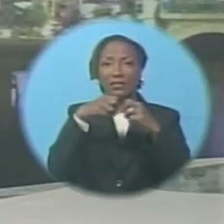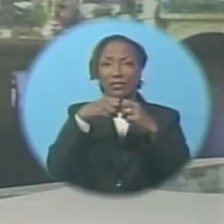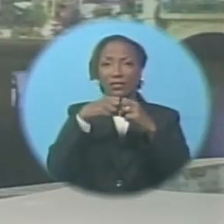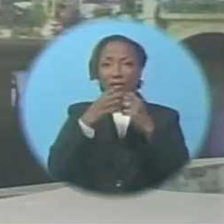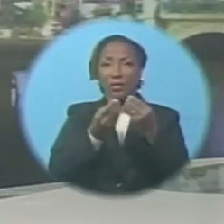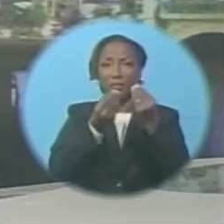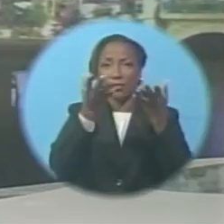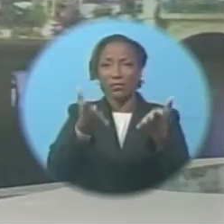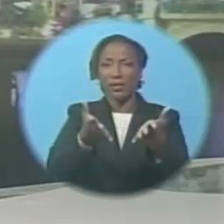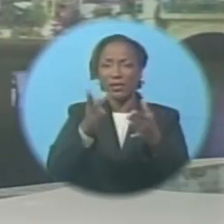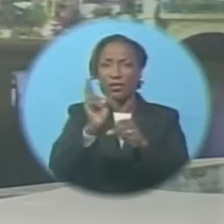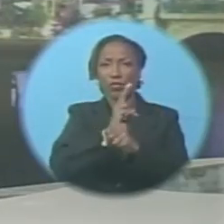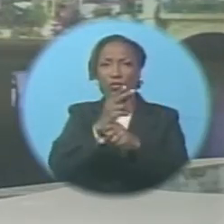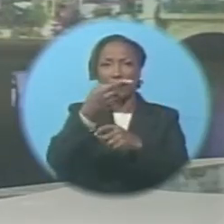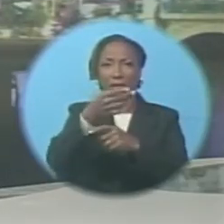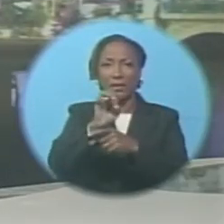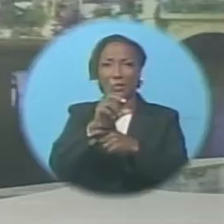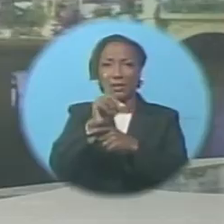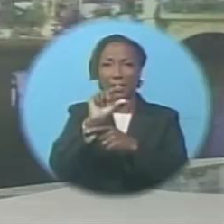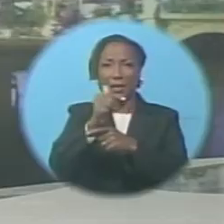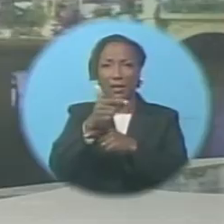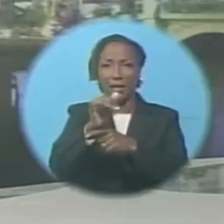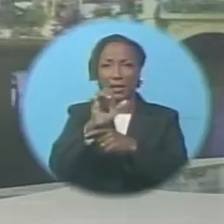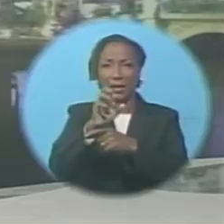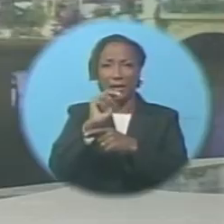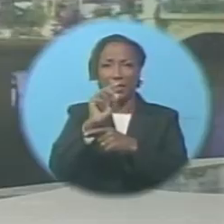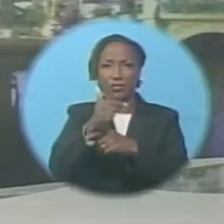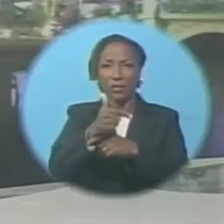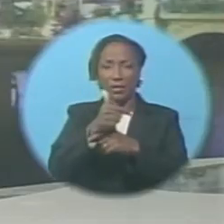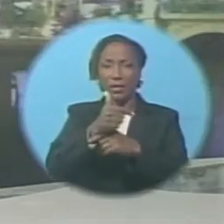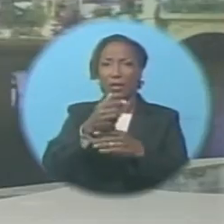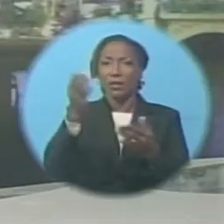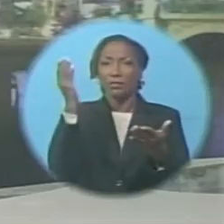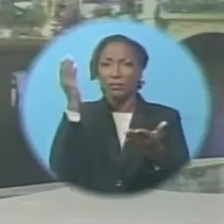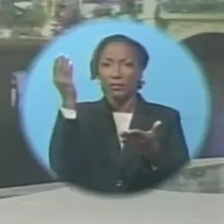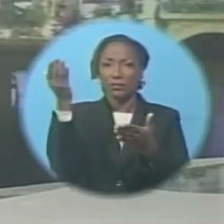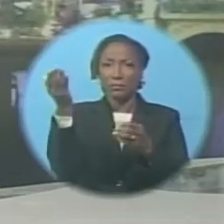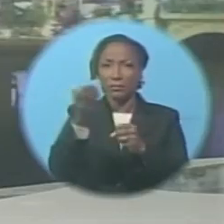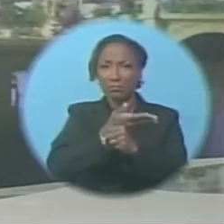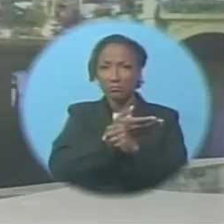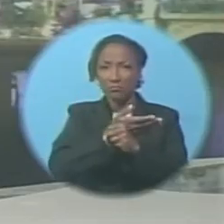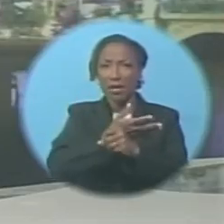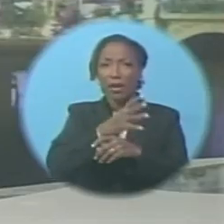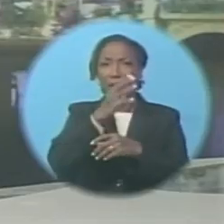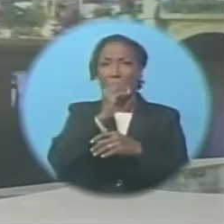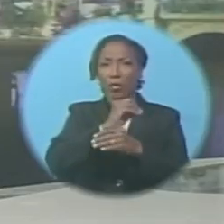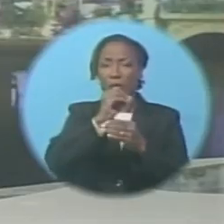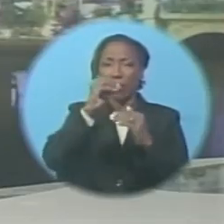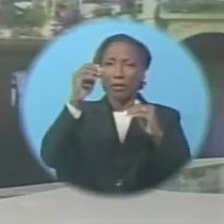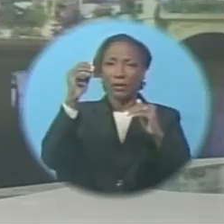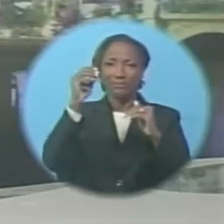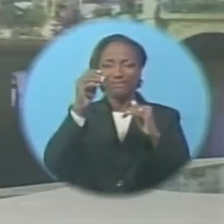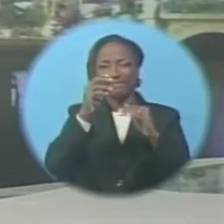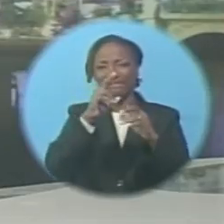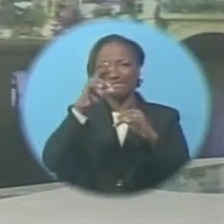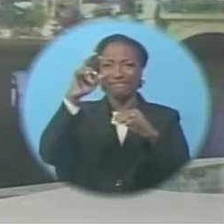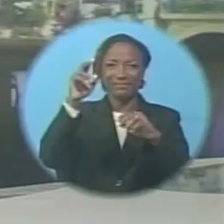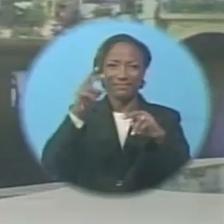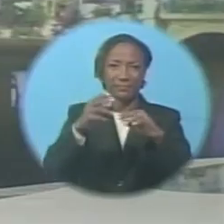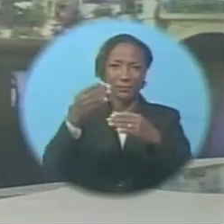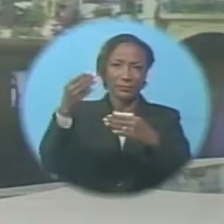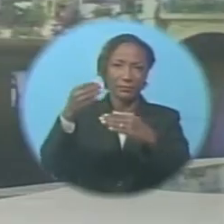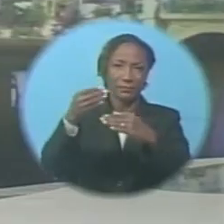tool to reduce or cut down its exposure to fluctuating fuel costs, then the price of doing that should not be passed on